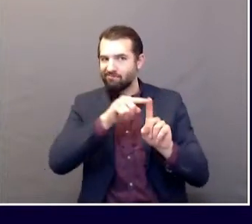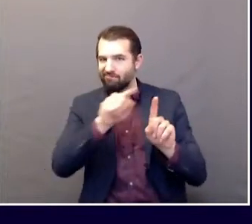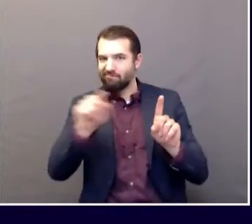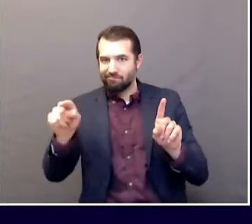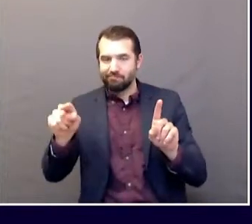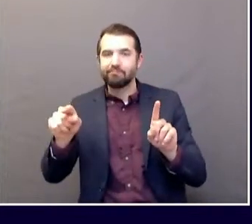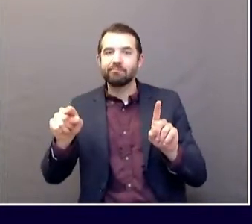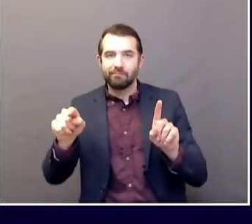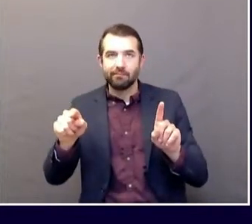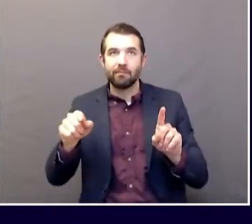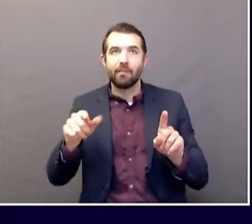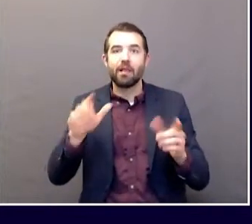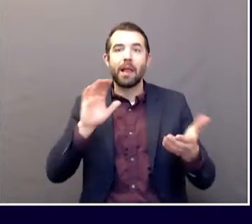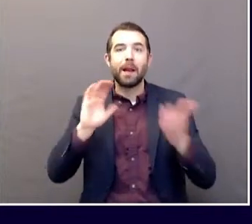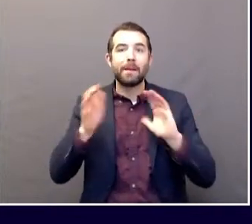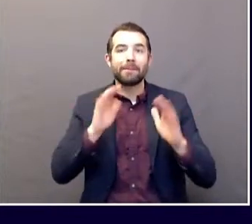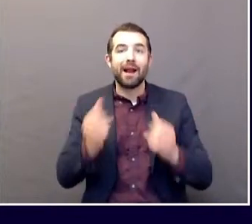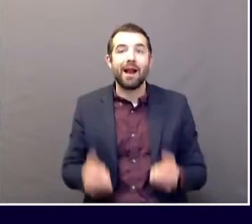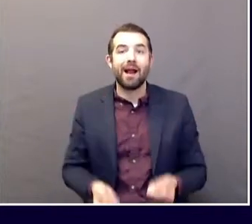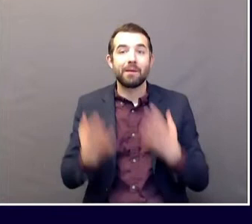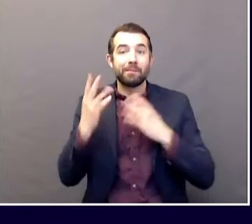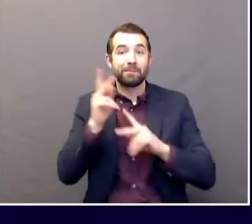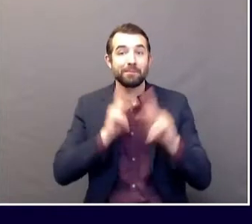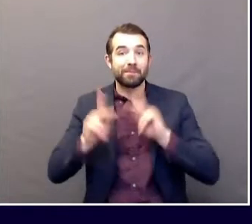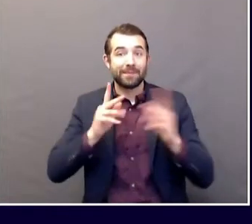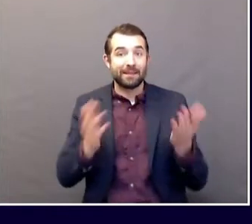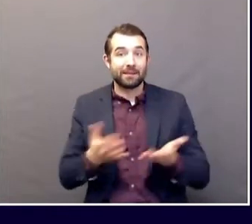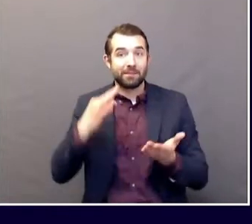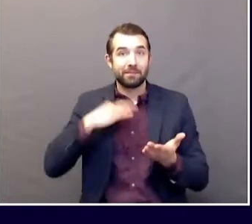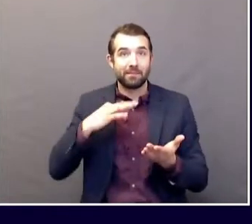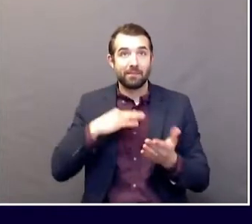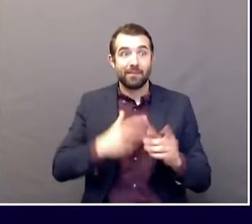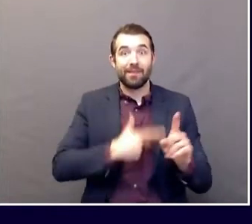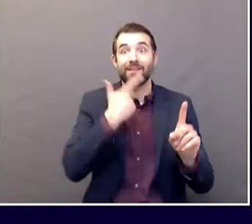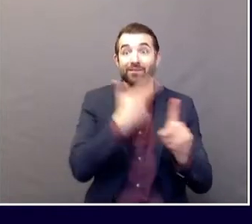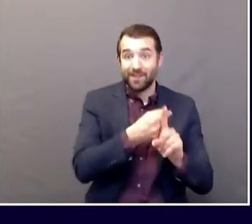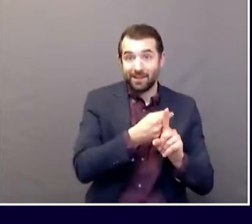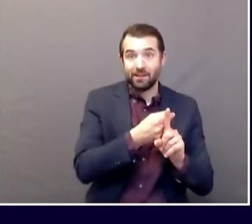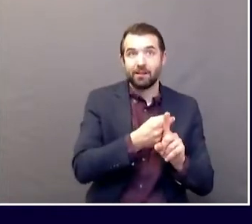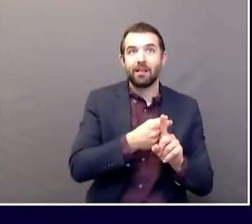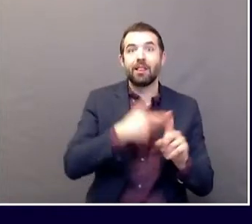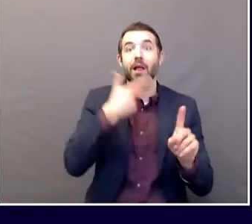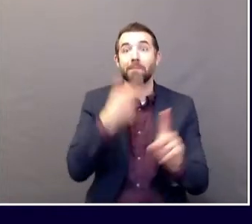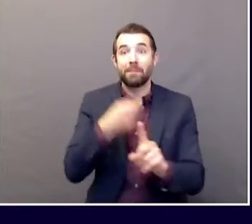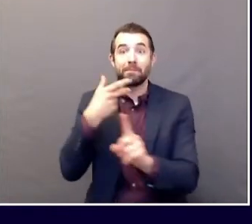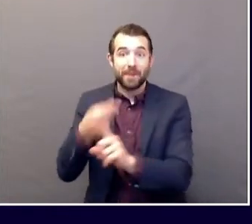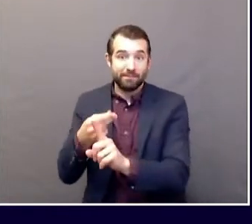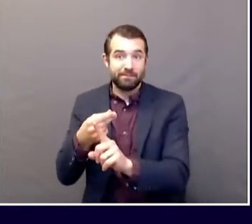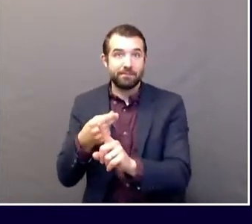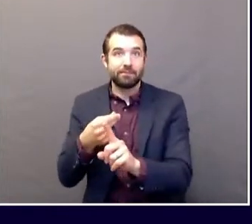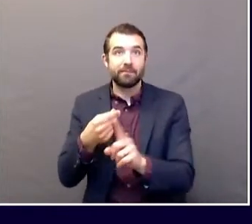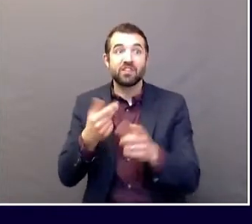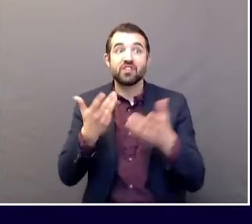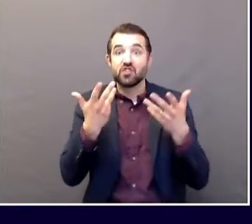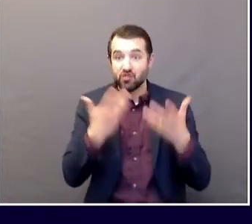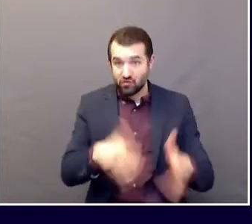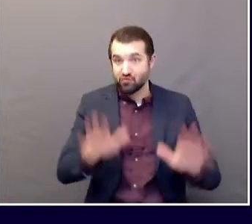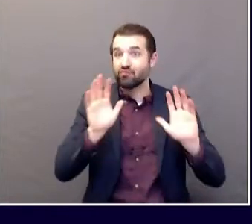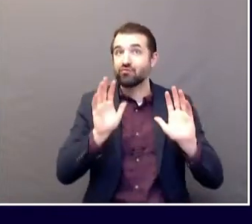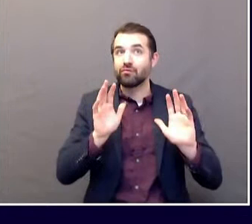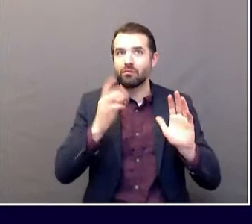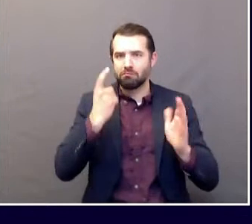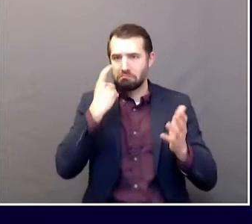one shot, if not 2 shots of vaccine, you do start to get into the 375